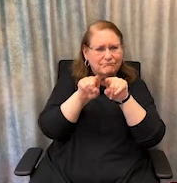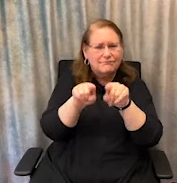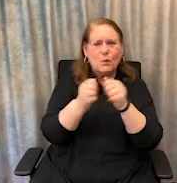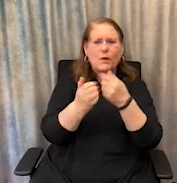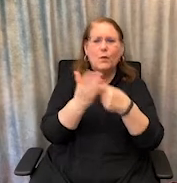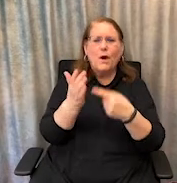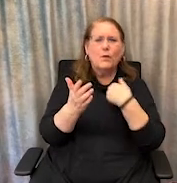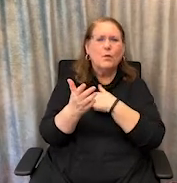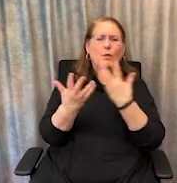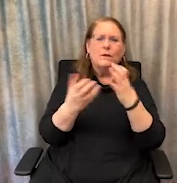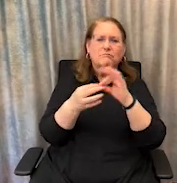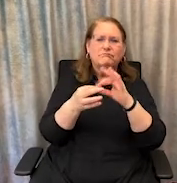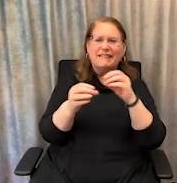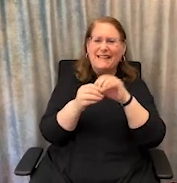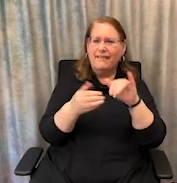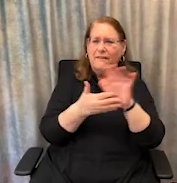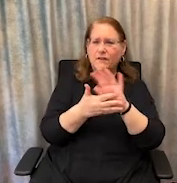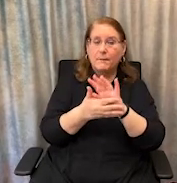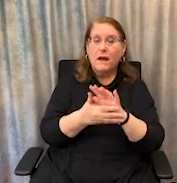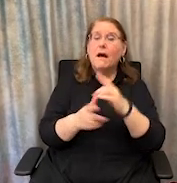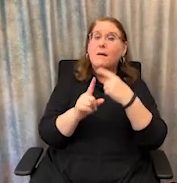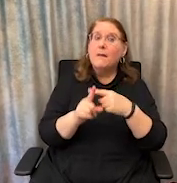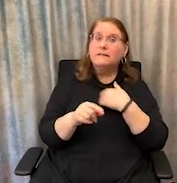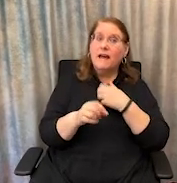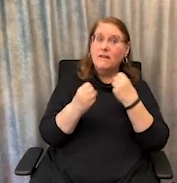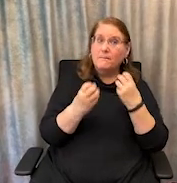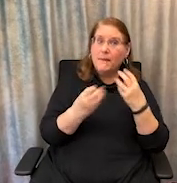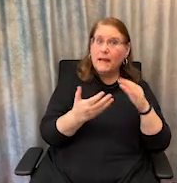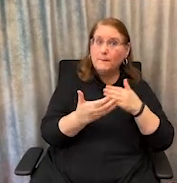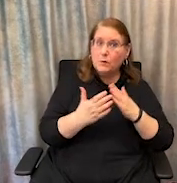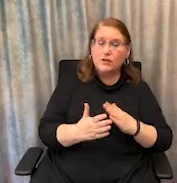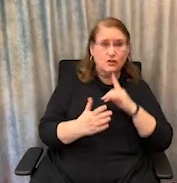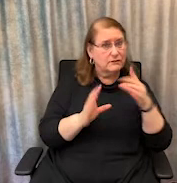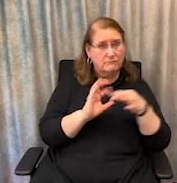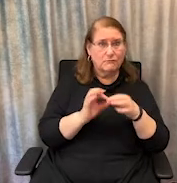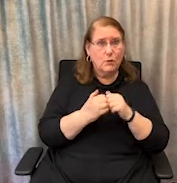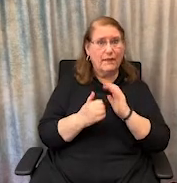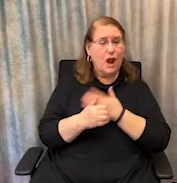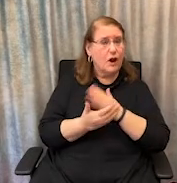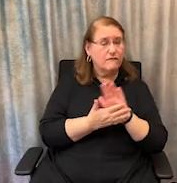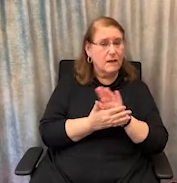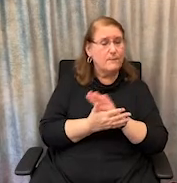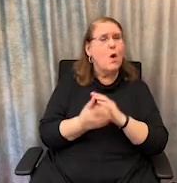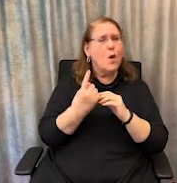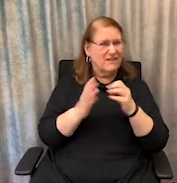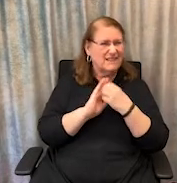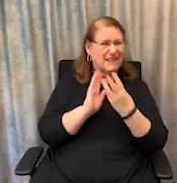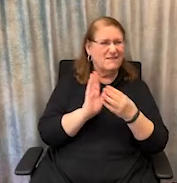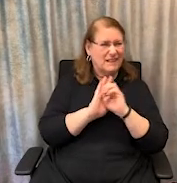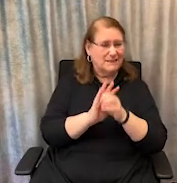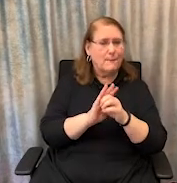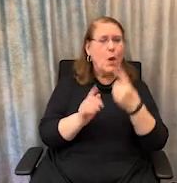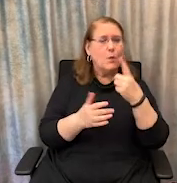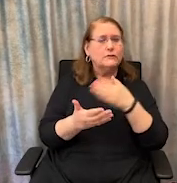also there's a third part of it. We had a lot of musicians who were directly linked to our film. For example, there is one